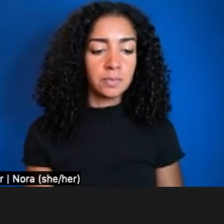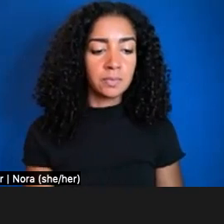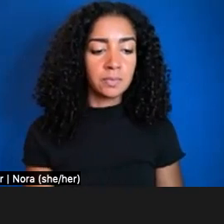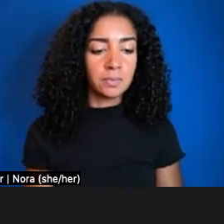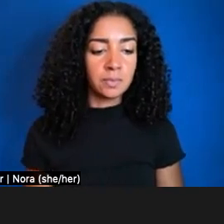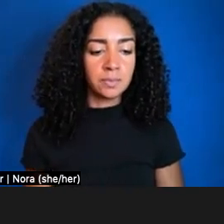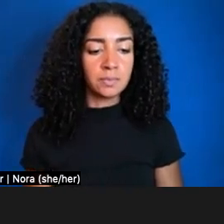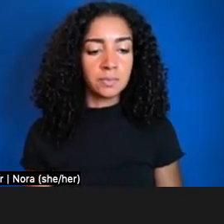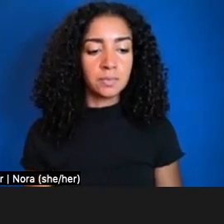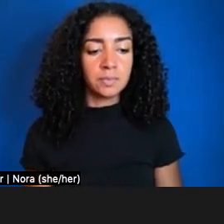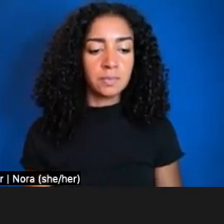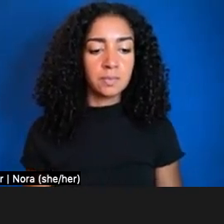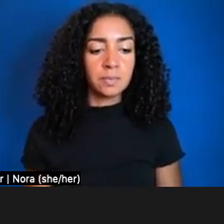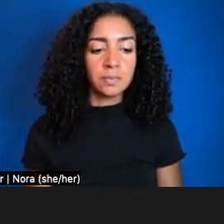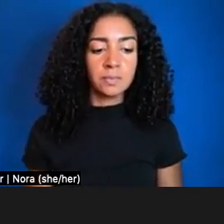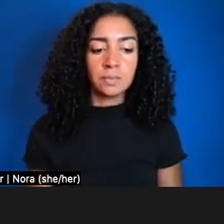Little body sovereignty.